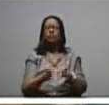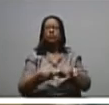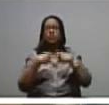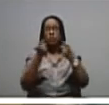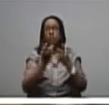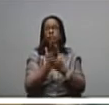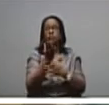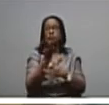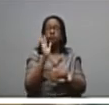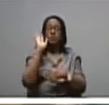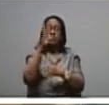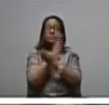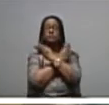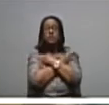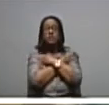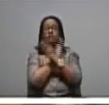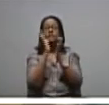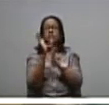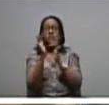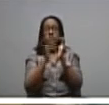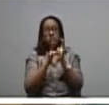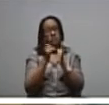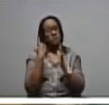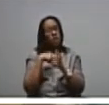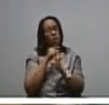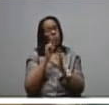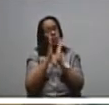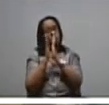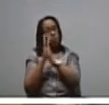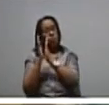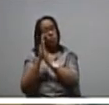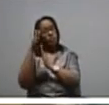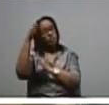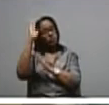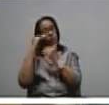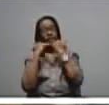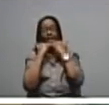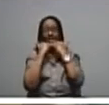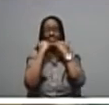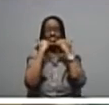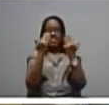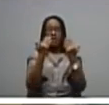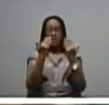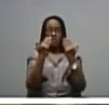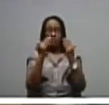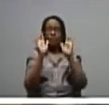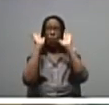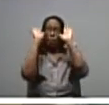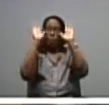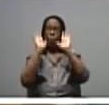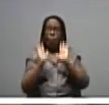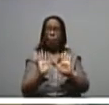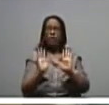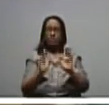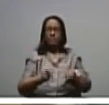we dare to praise God, to thank him for this wonderful